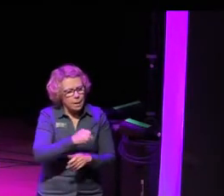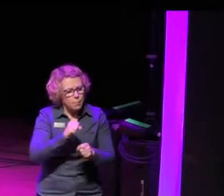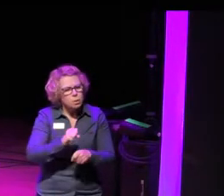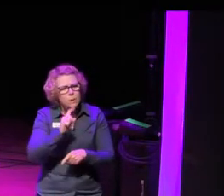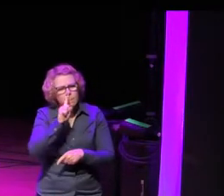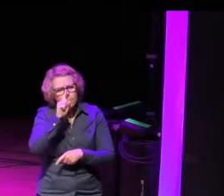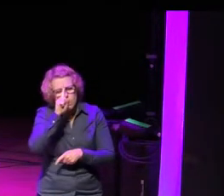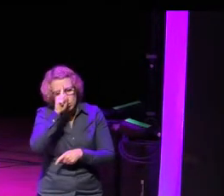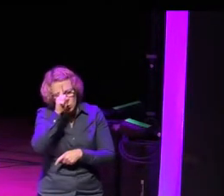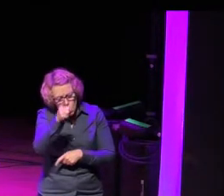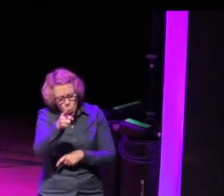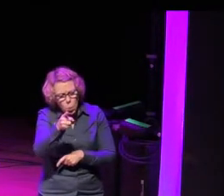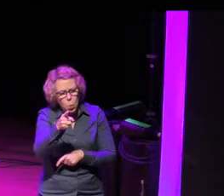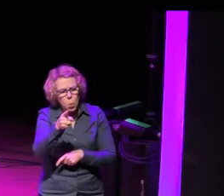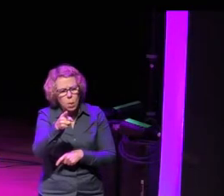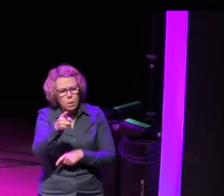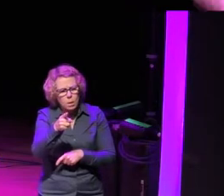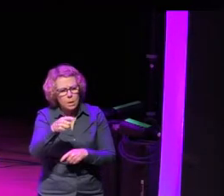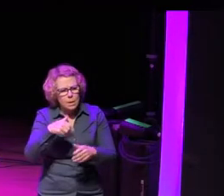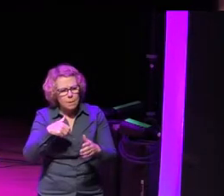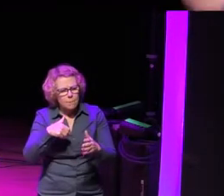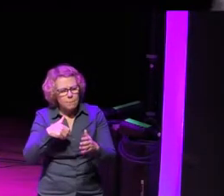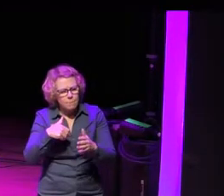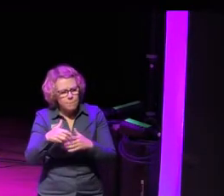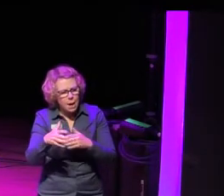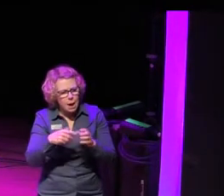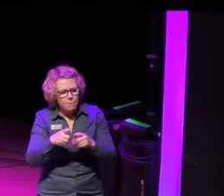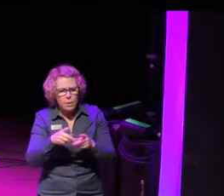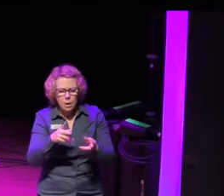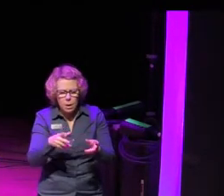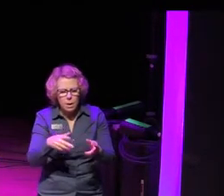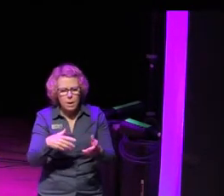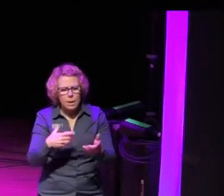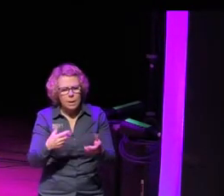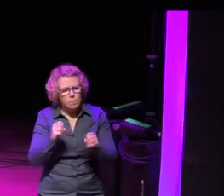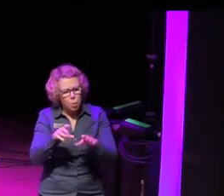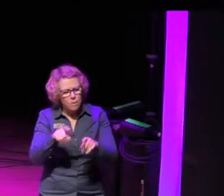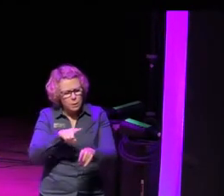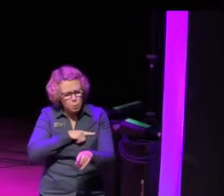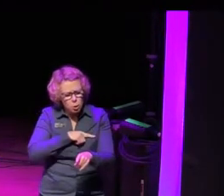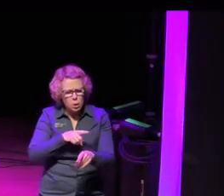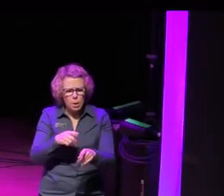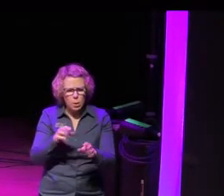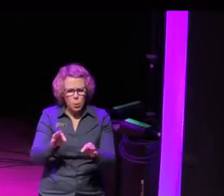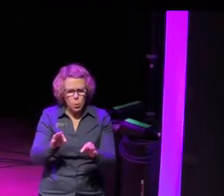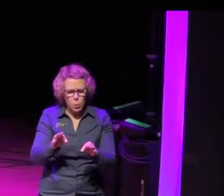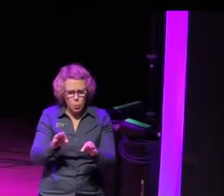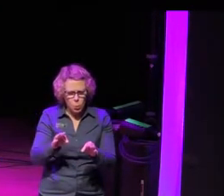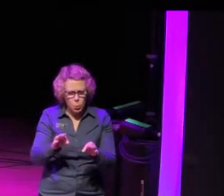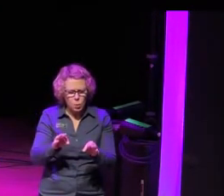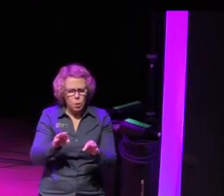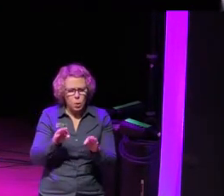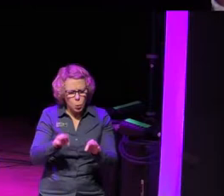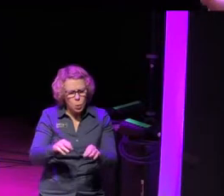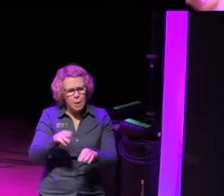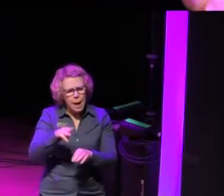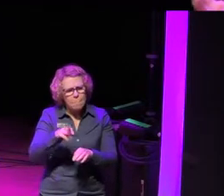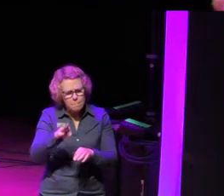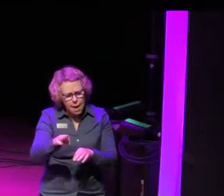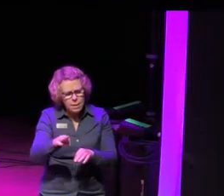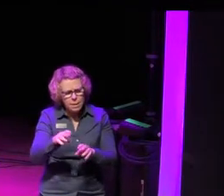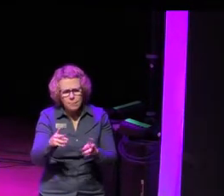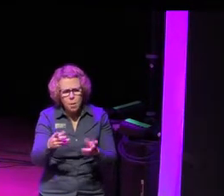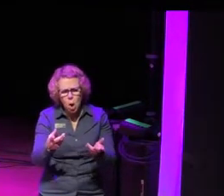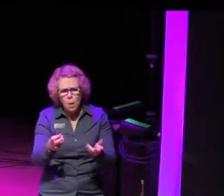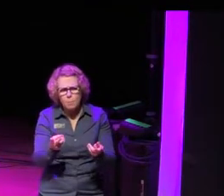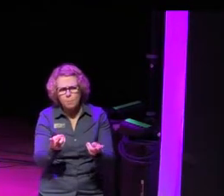why is this so grave? How is it that, it, as I explained, how it erodes people's human rights? And I think if we can